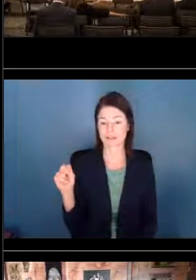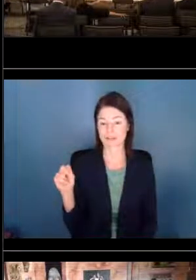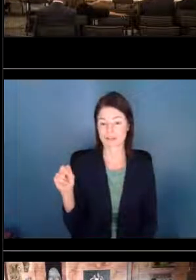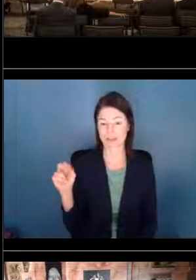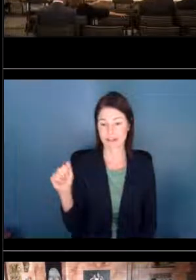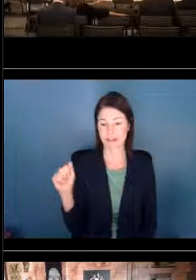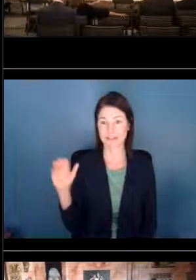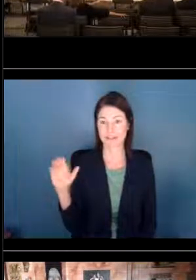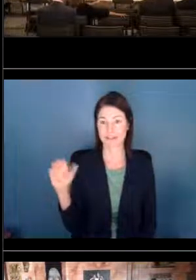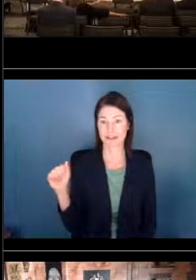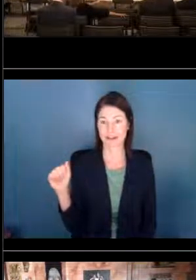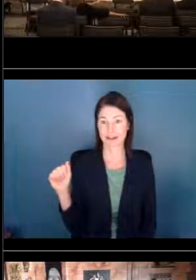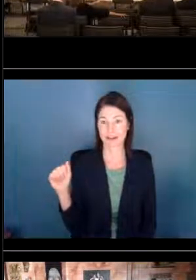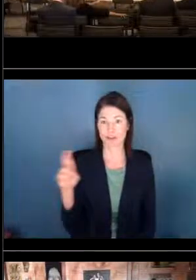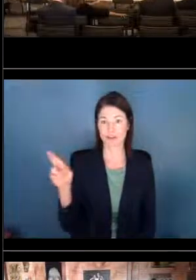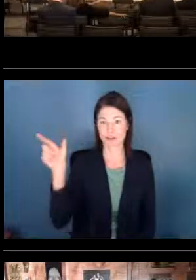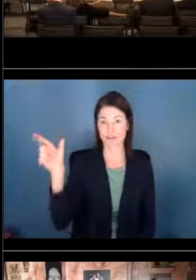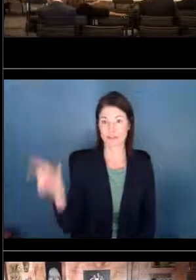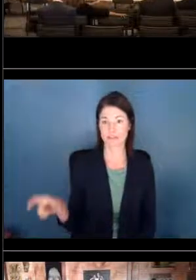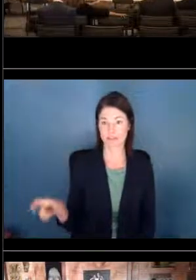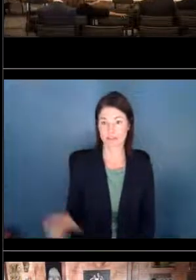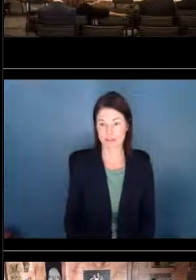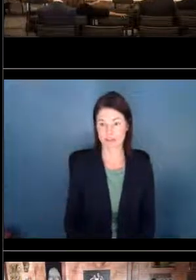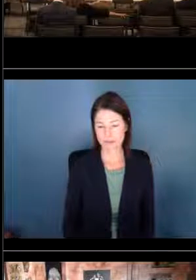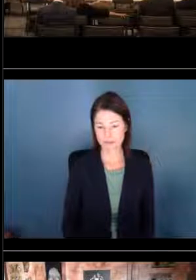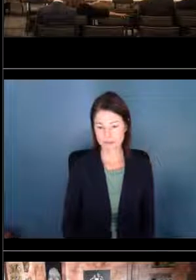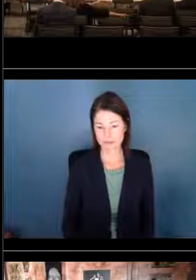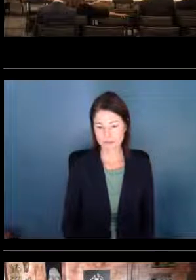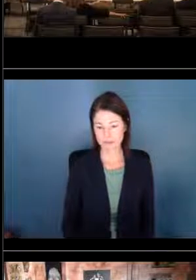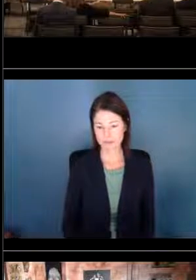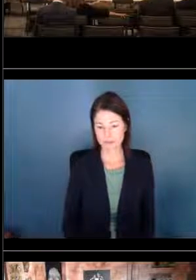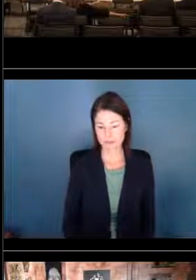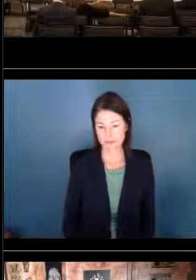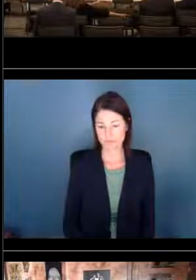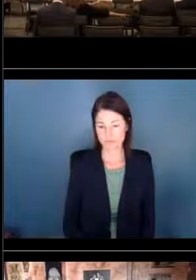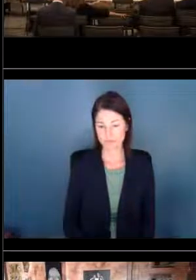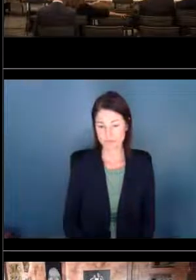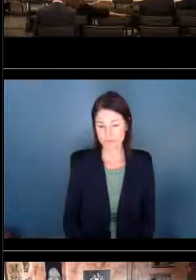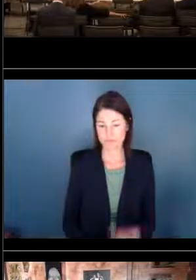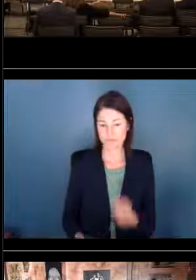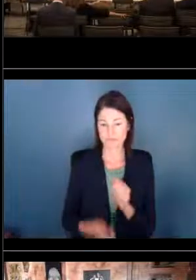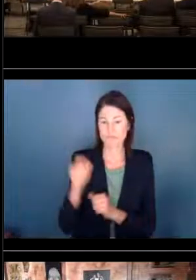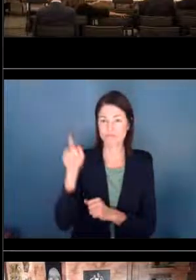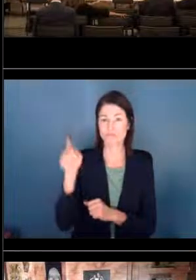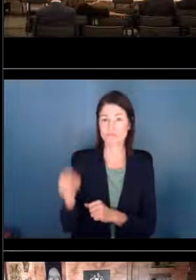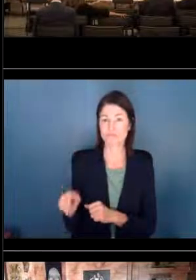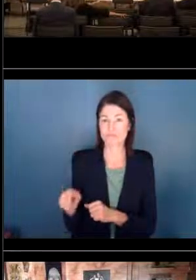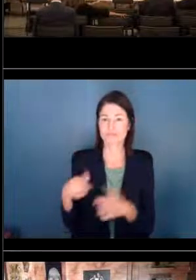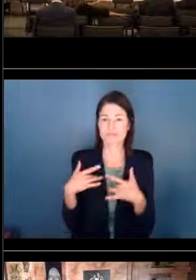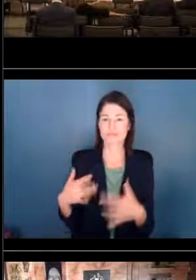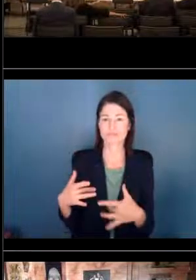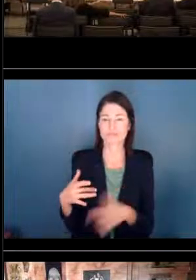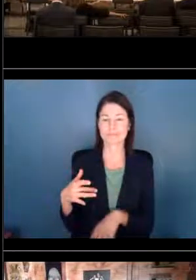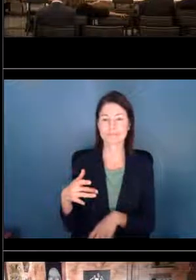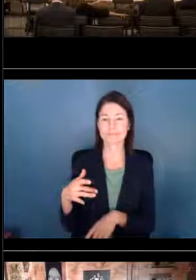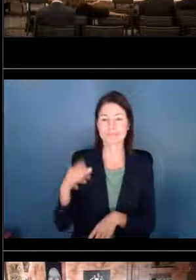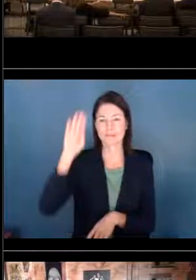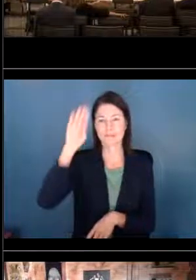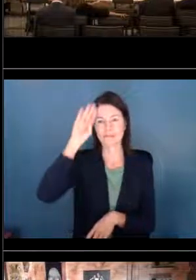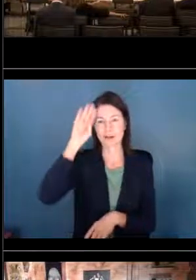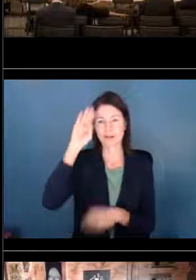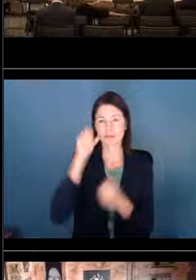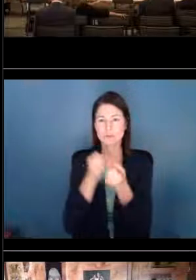the slide on the right side, much of the activity at those airfields is related to fire, aerial firefighting support,